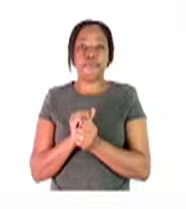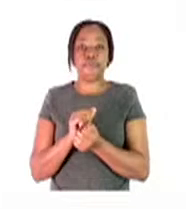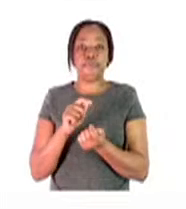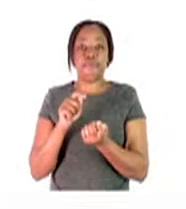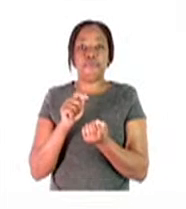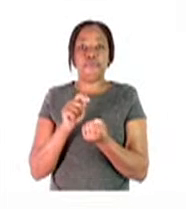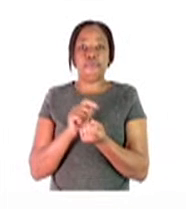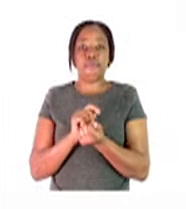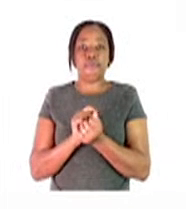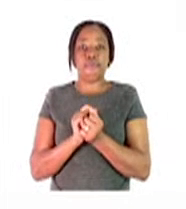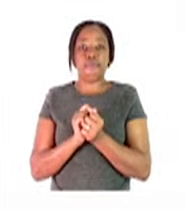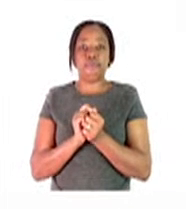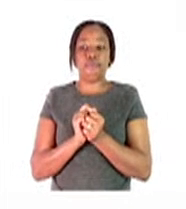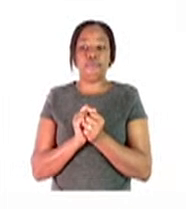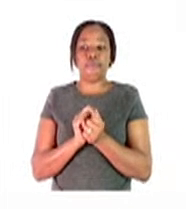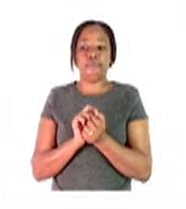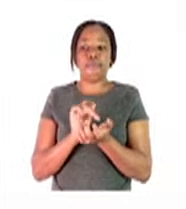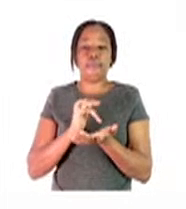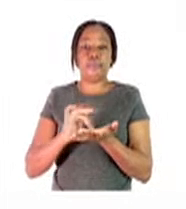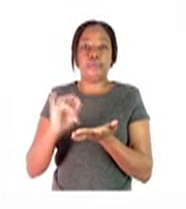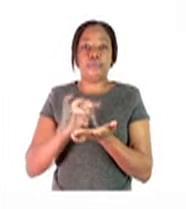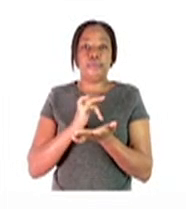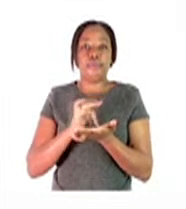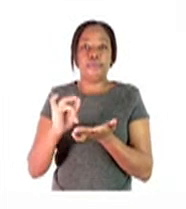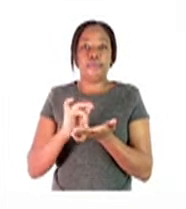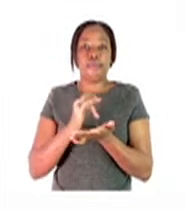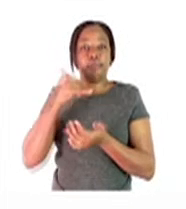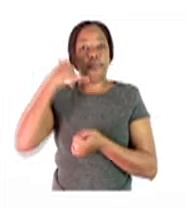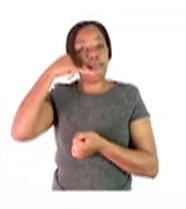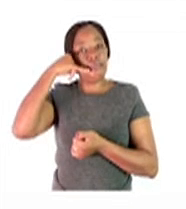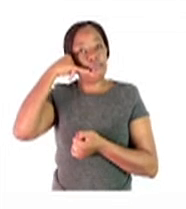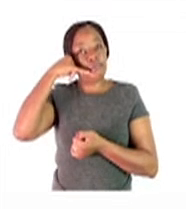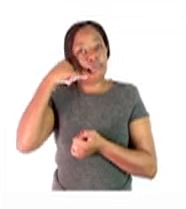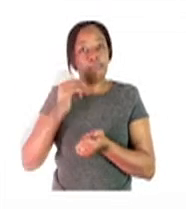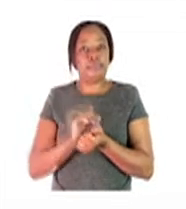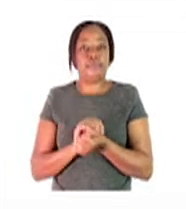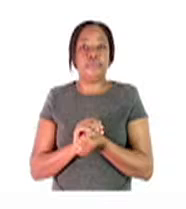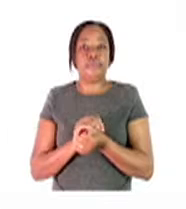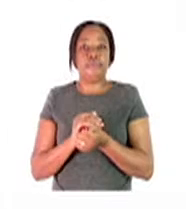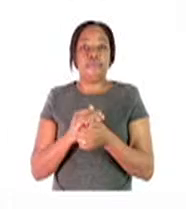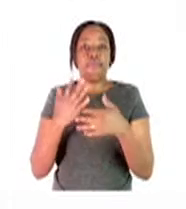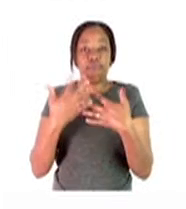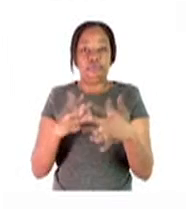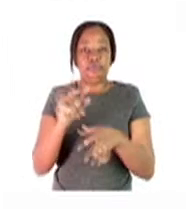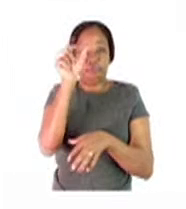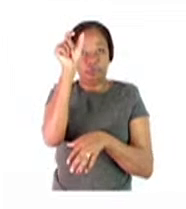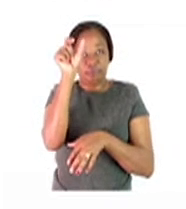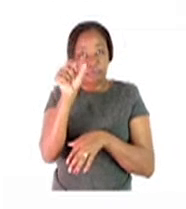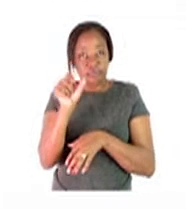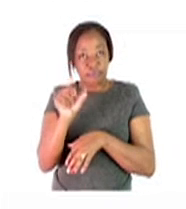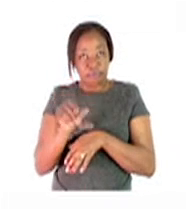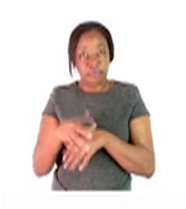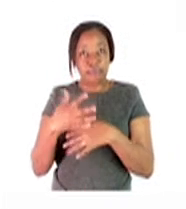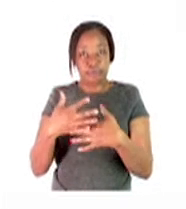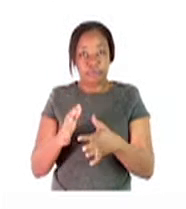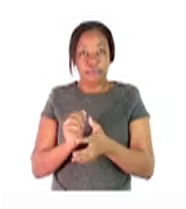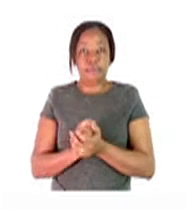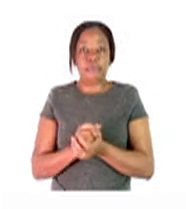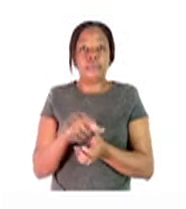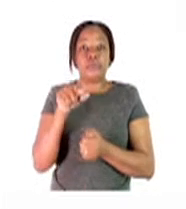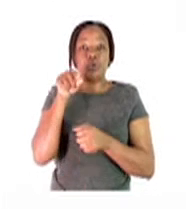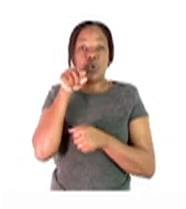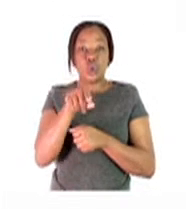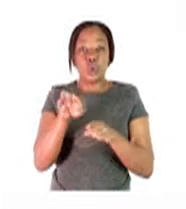have to press in order to write your message. Okay, so they have written it downwards for